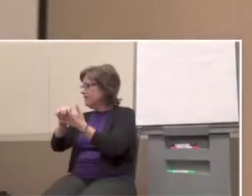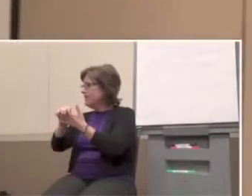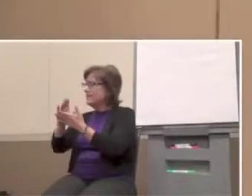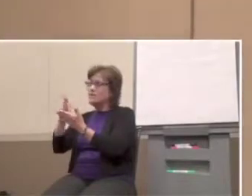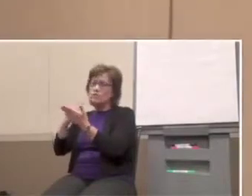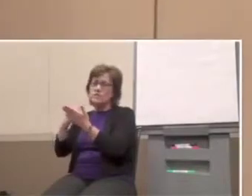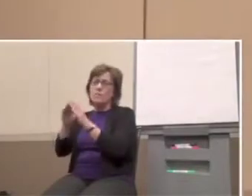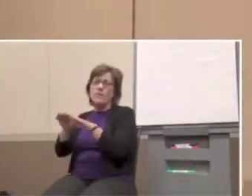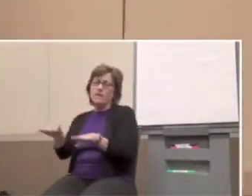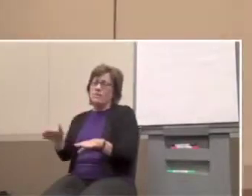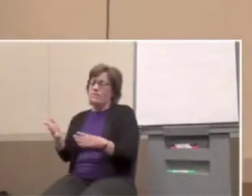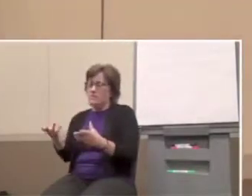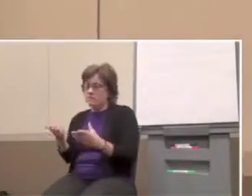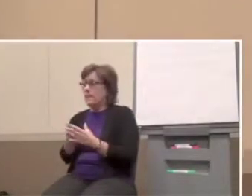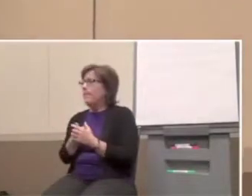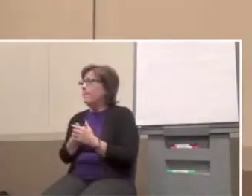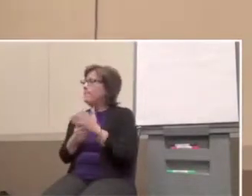so